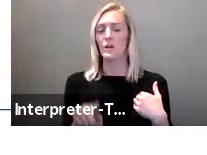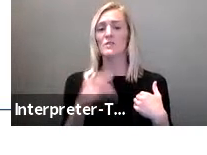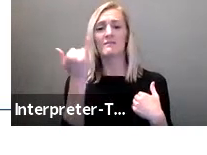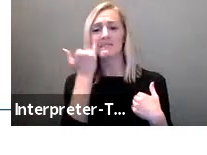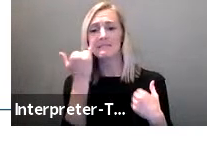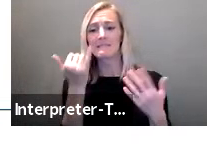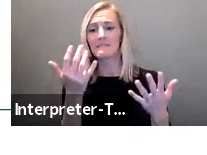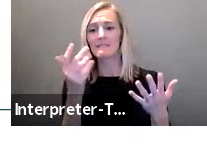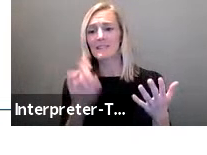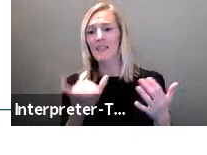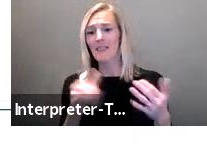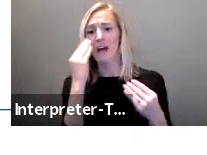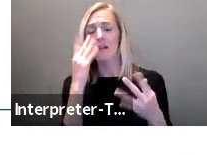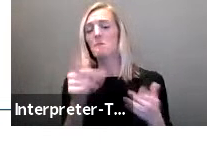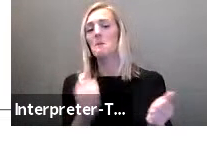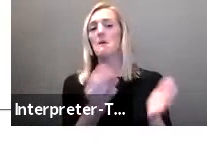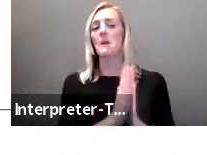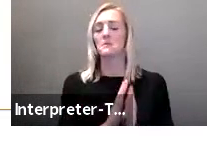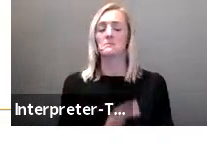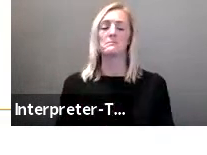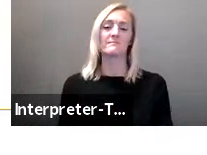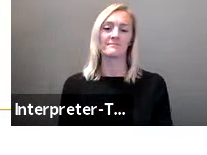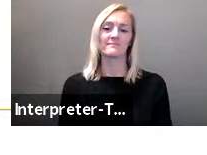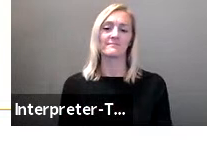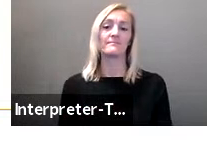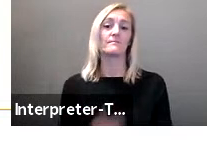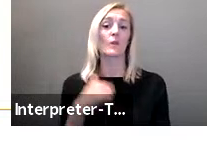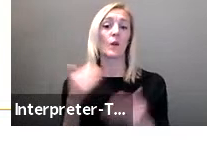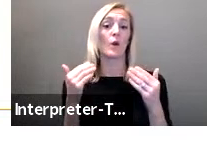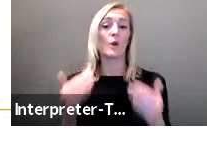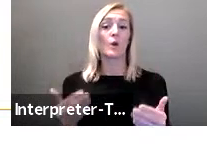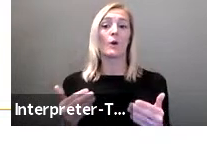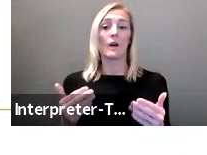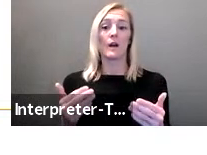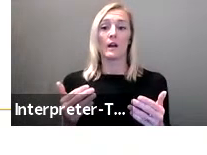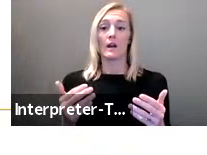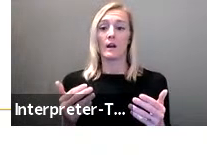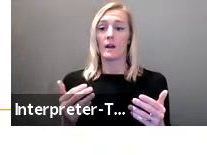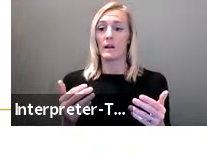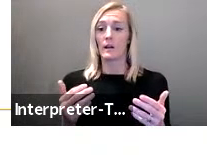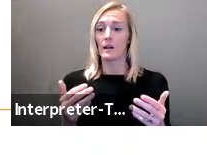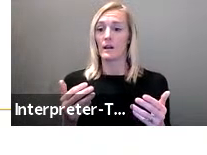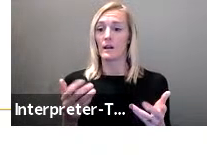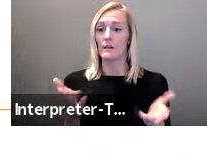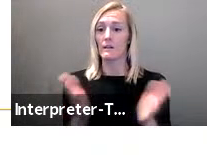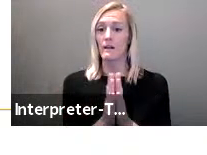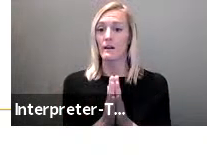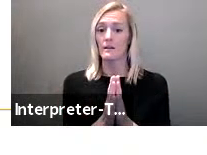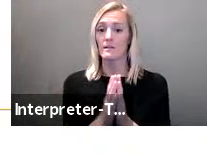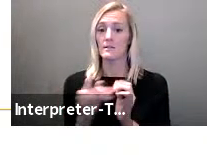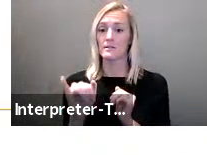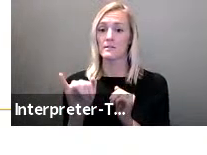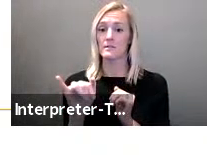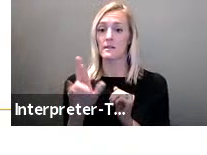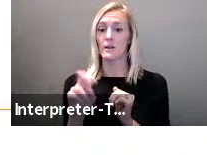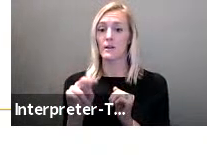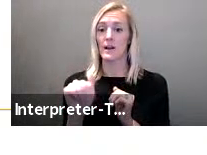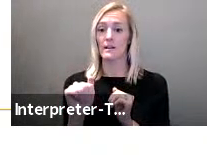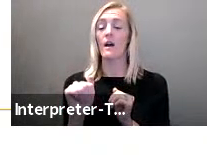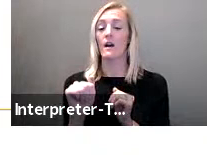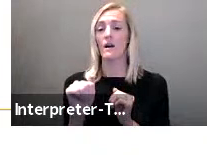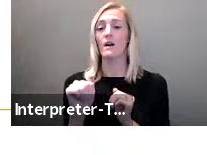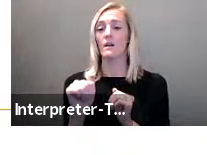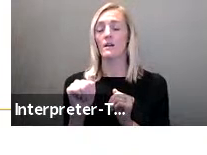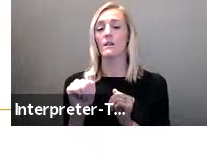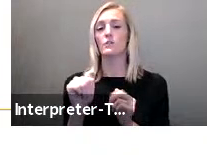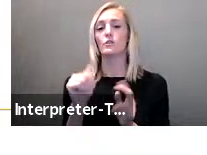can show you. But with that, I will invite Rena to move us into our breakout groups. Many of you completed a survey and we've